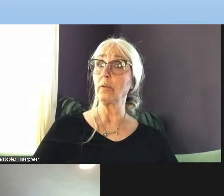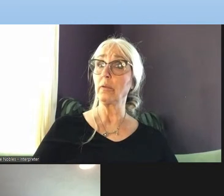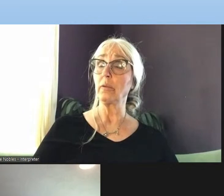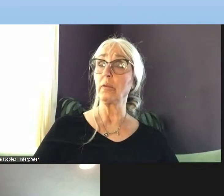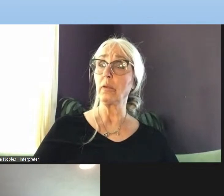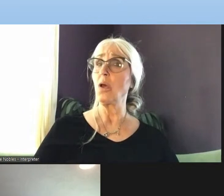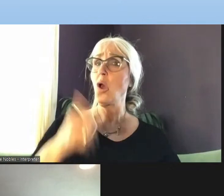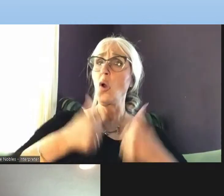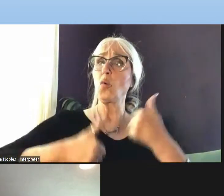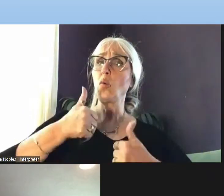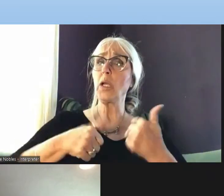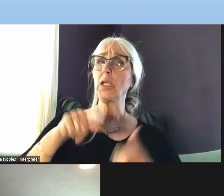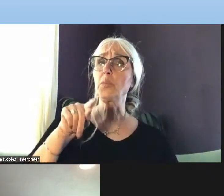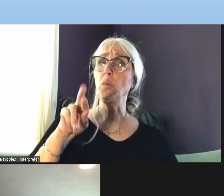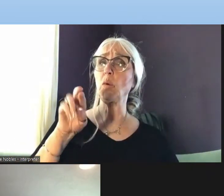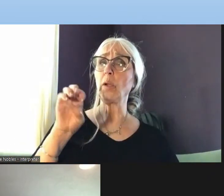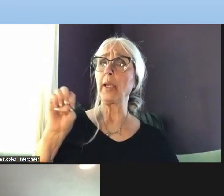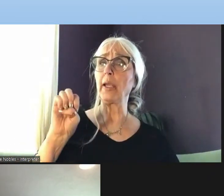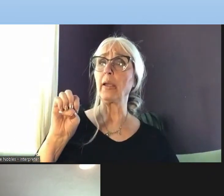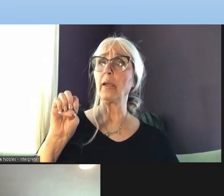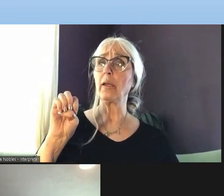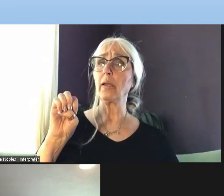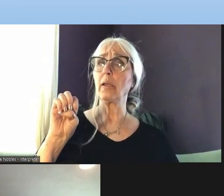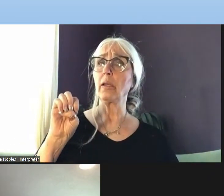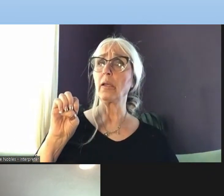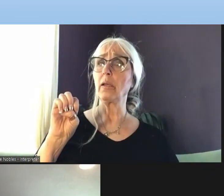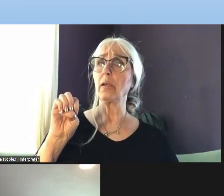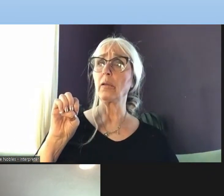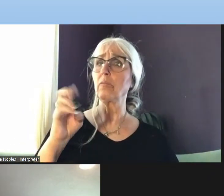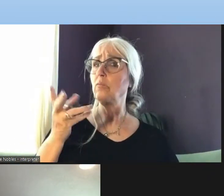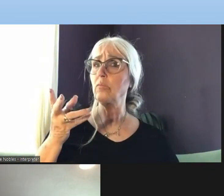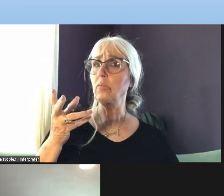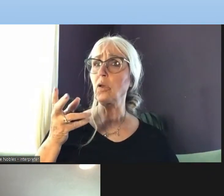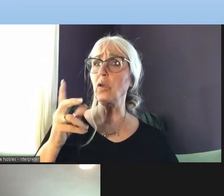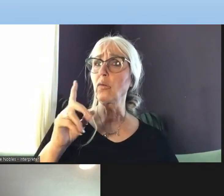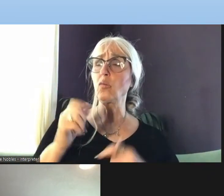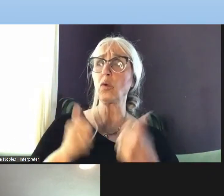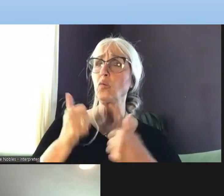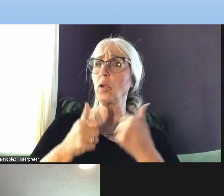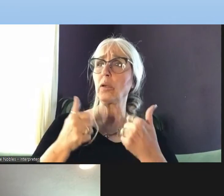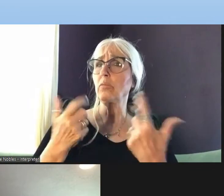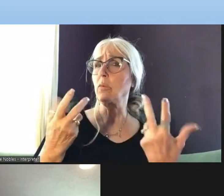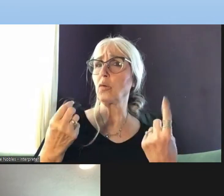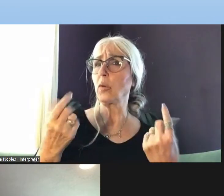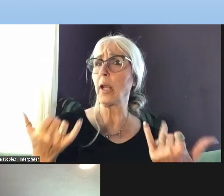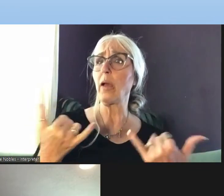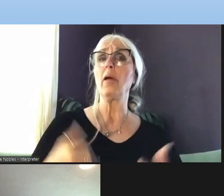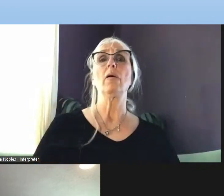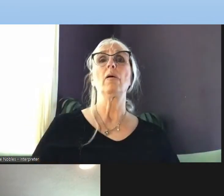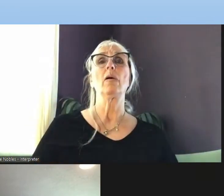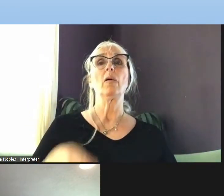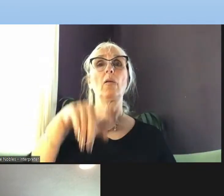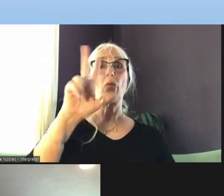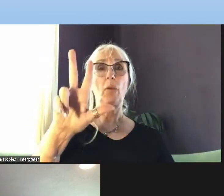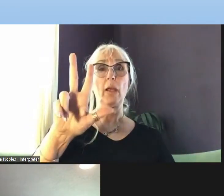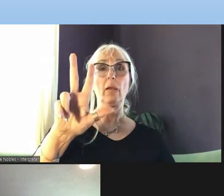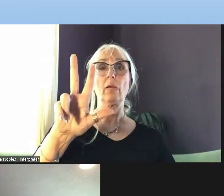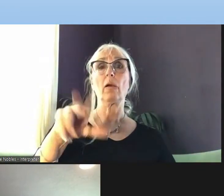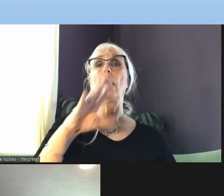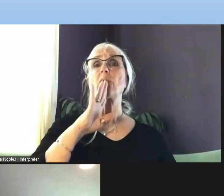precinct does the PUP officer belong or go with right now? He belongs to precinct 3, and I've talked to Will,